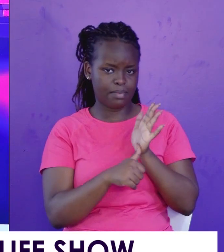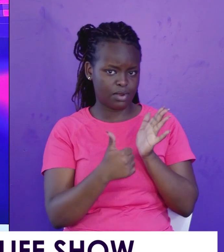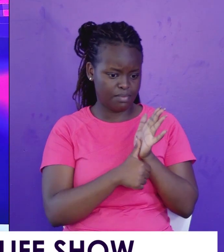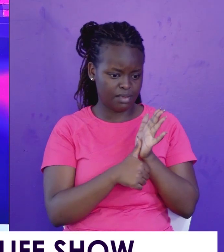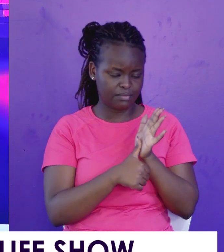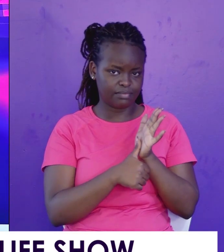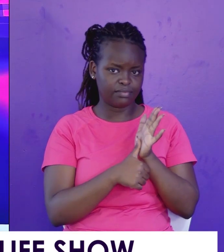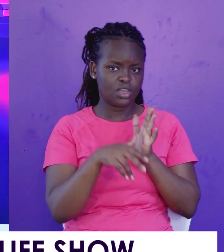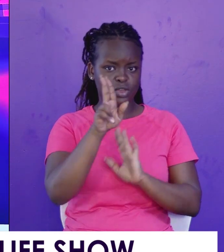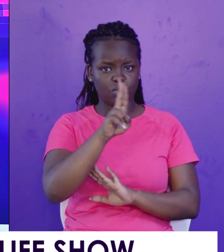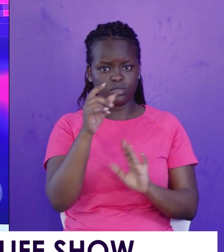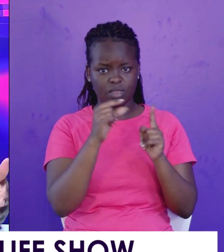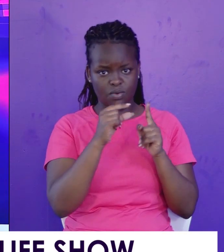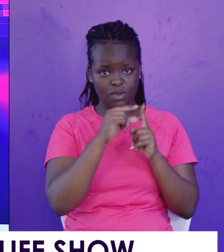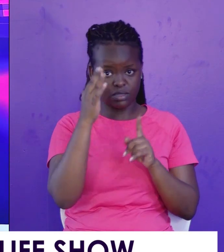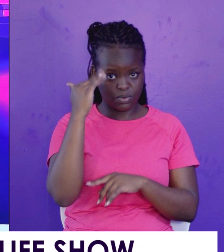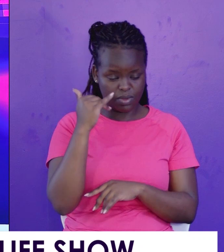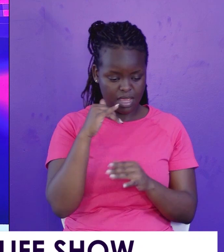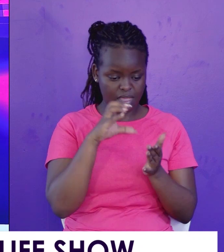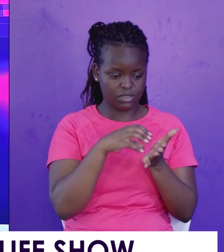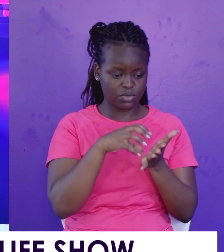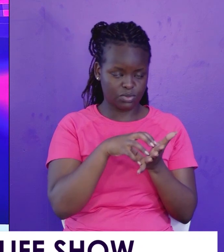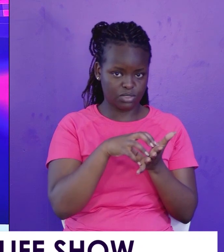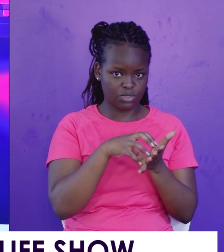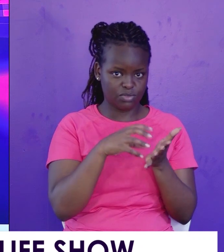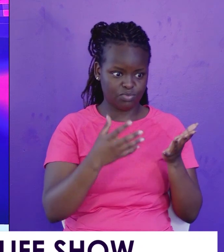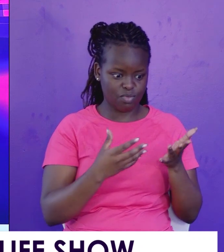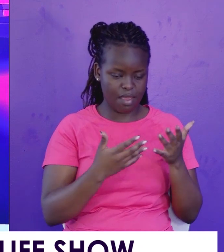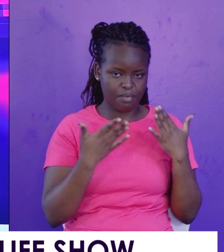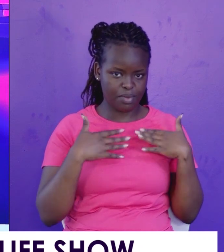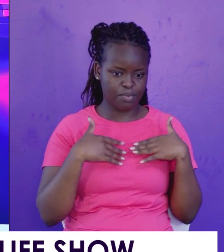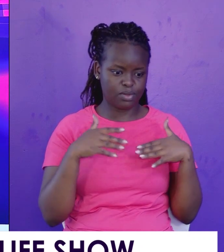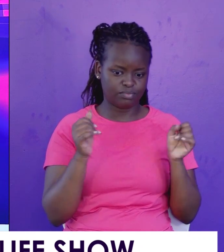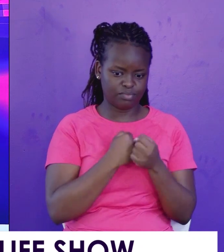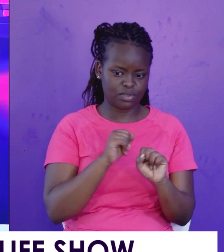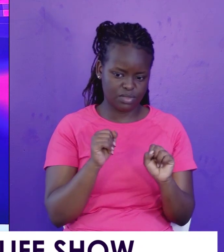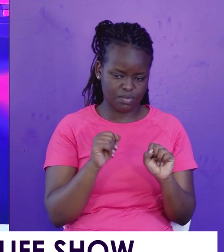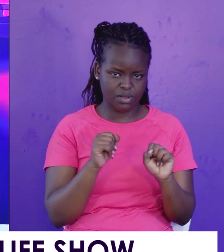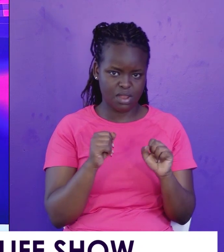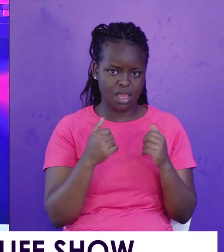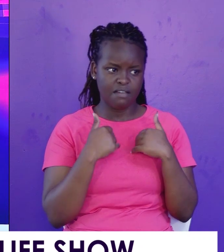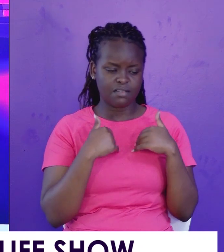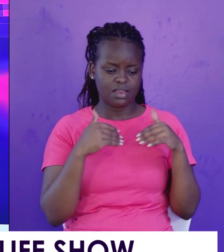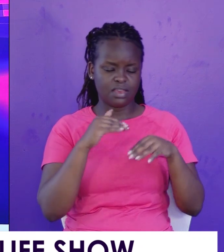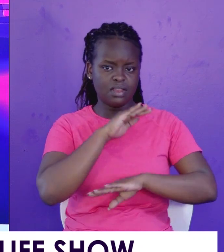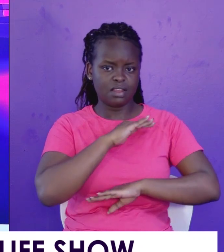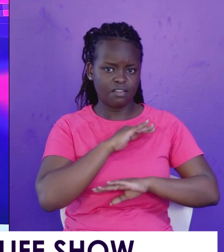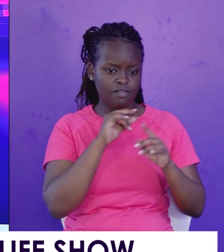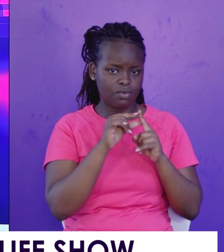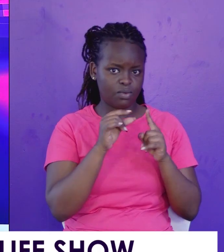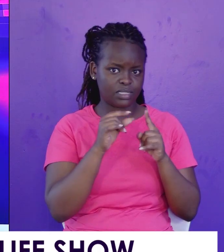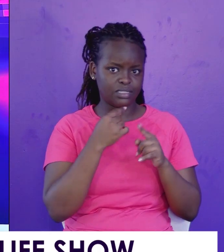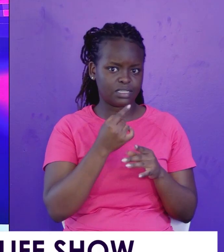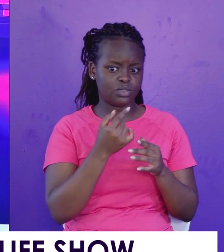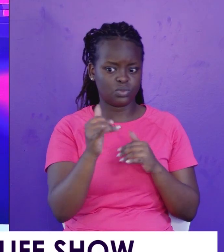putting the words because you're getting a situation where two people don't have enough words to say to each other. So